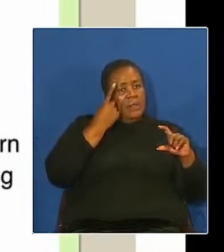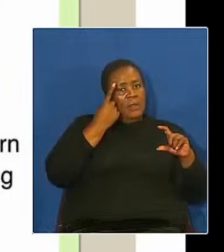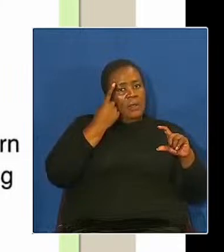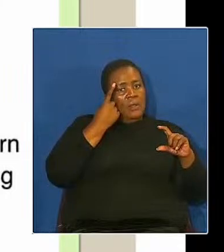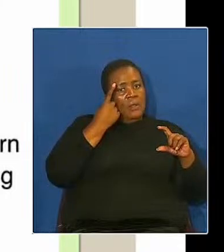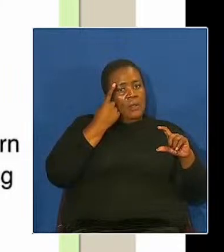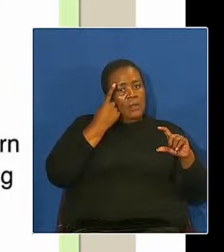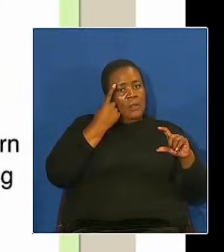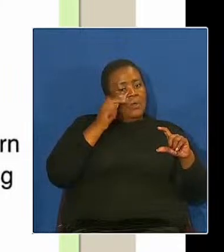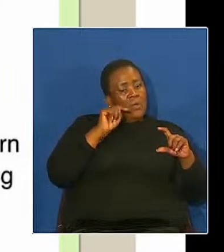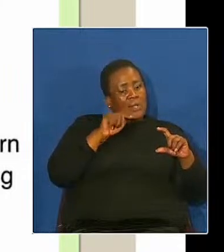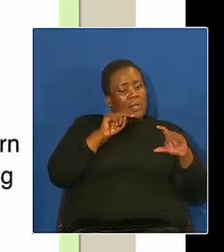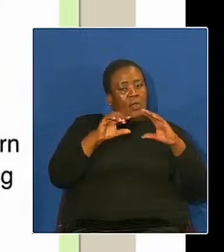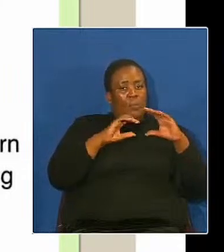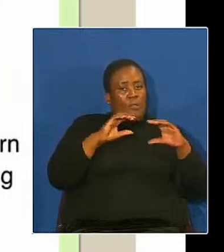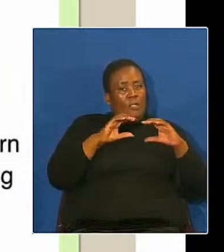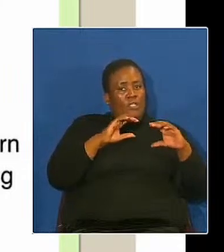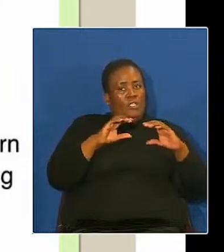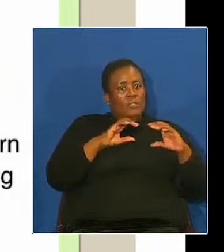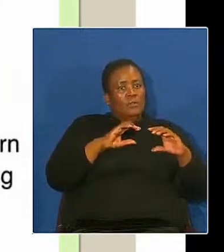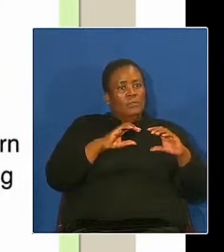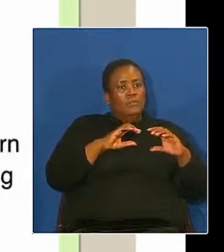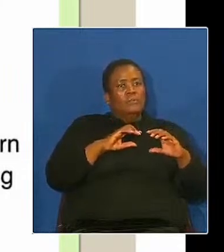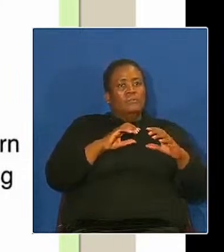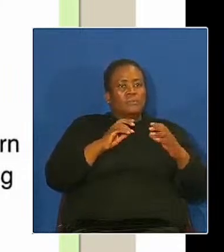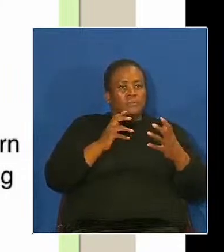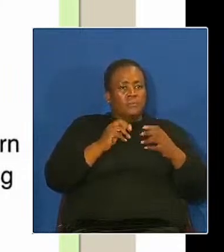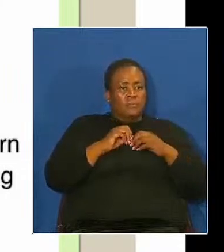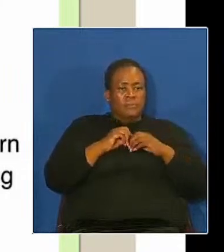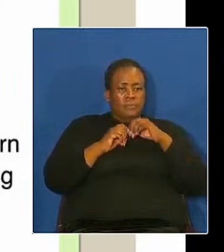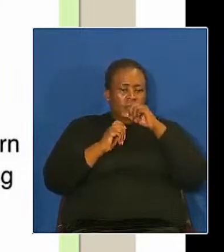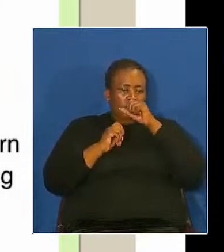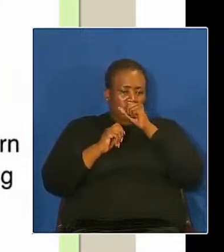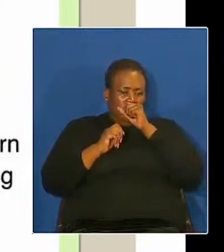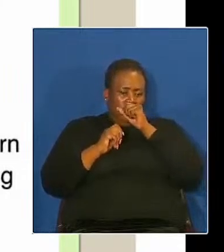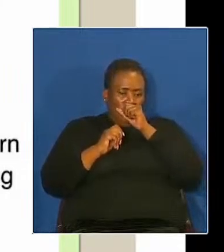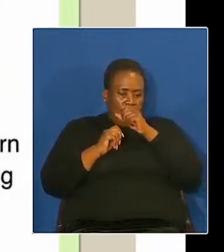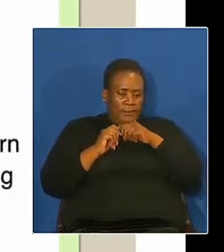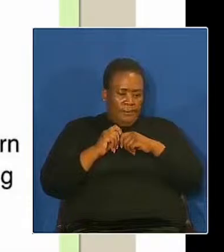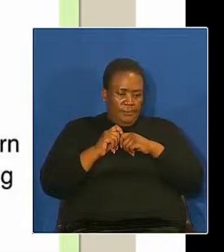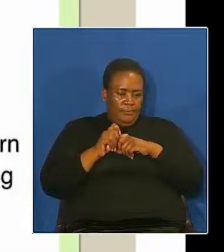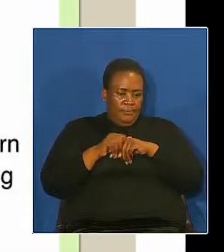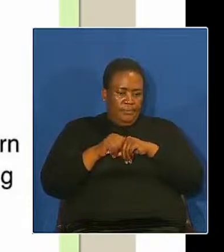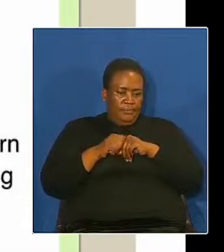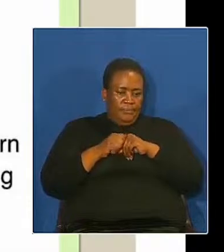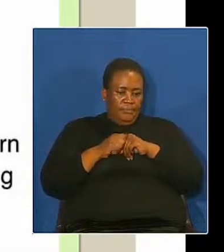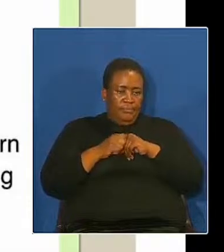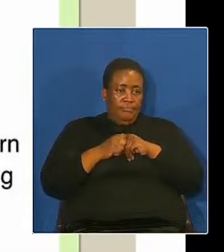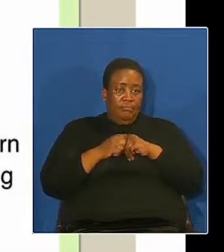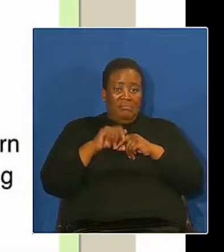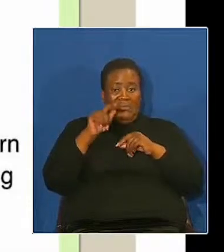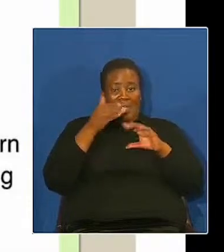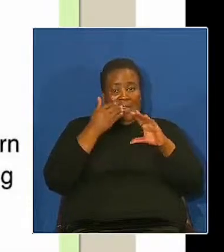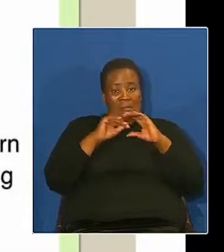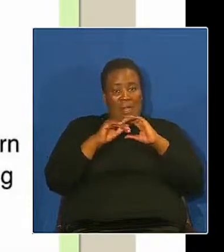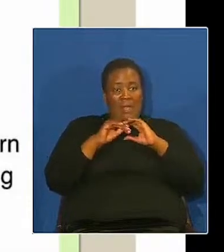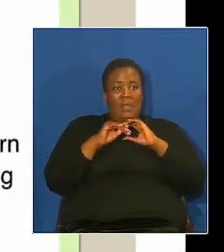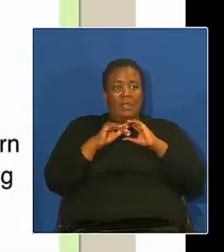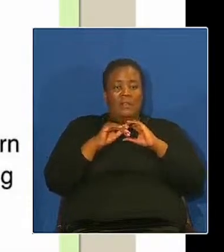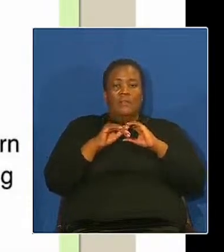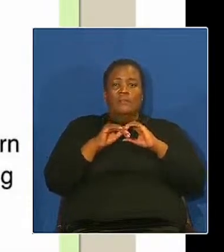sense of the communication. The communication is to serve as this serves to